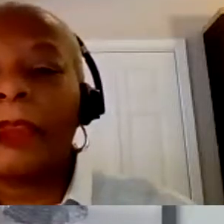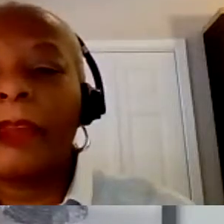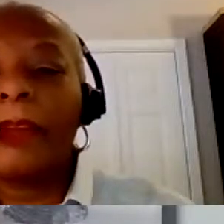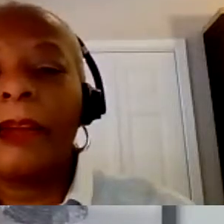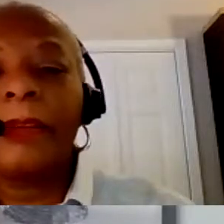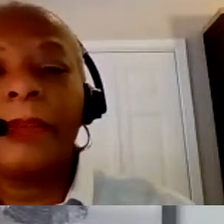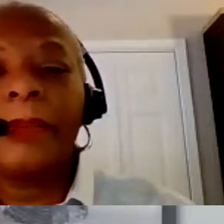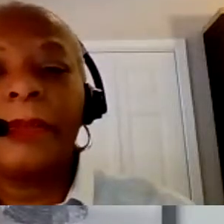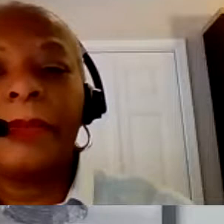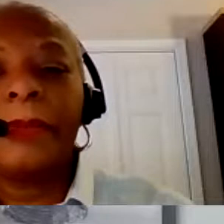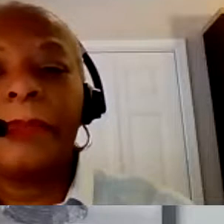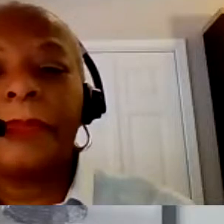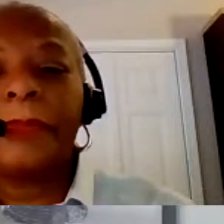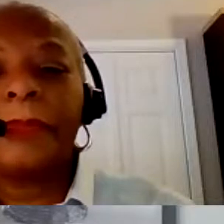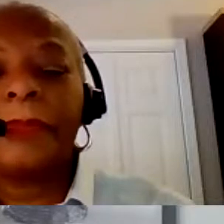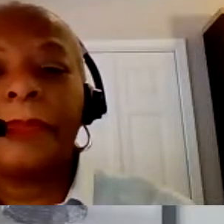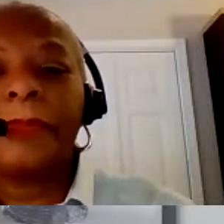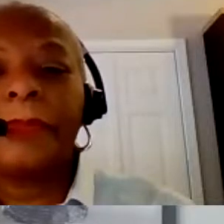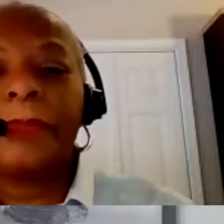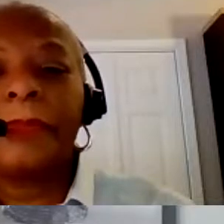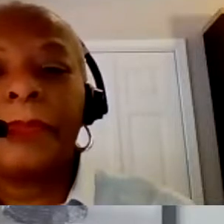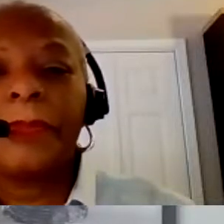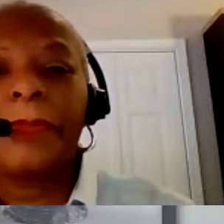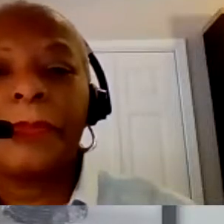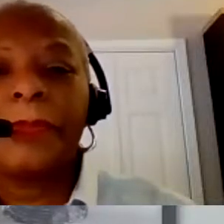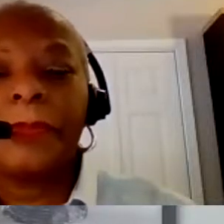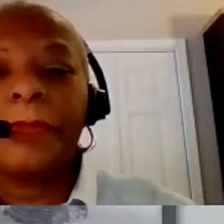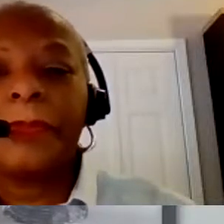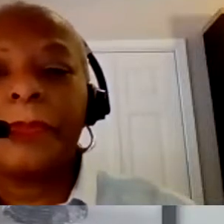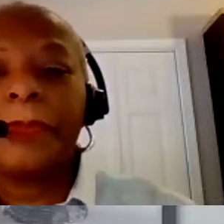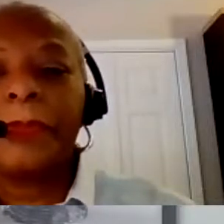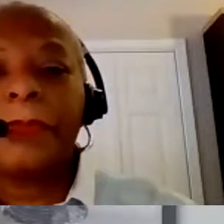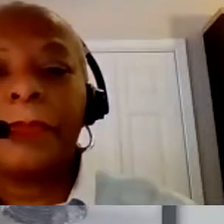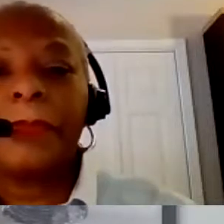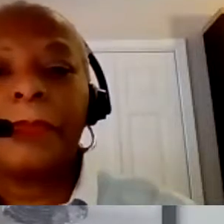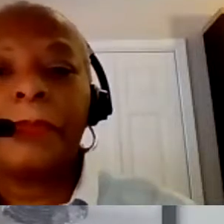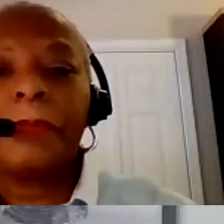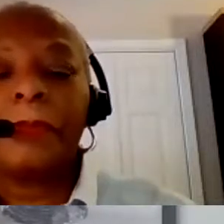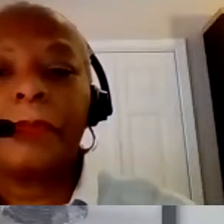Yes, I'll go, and then Dr. Washington, maybe you can add. Yeah, there is several ways. Number one,